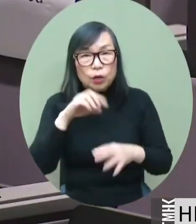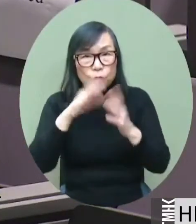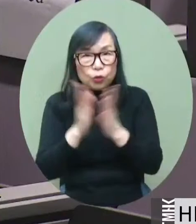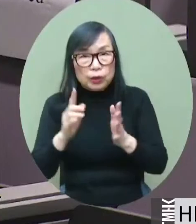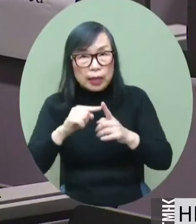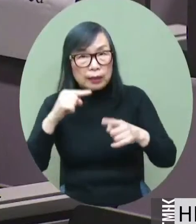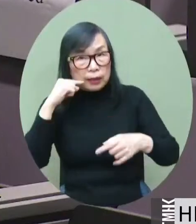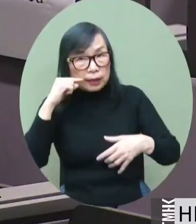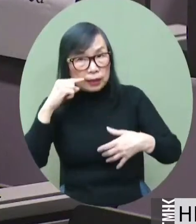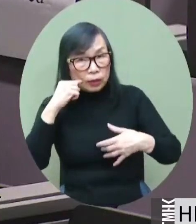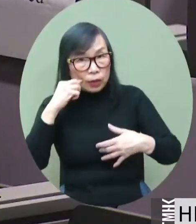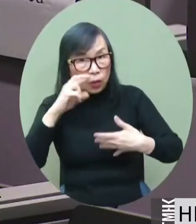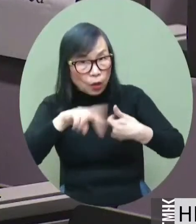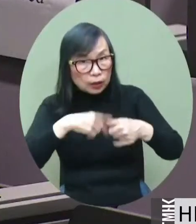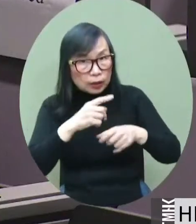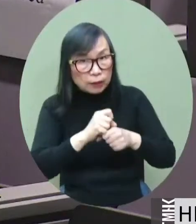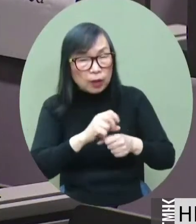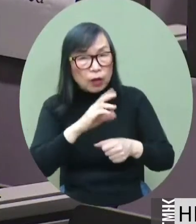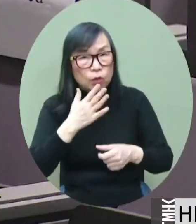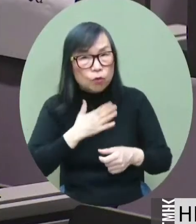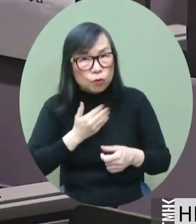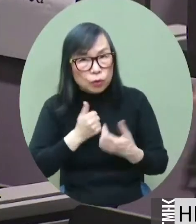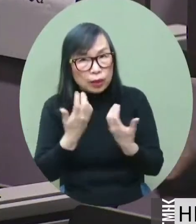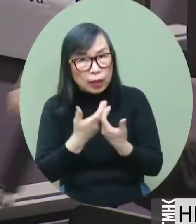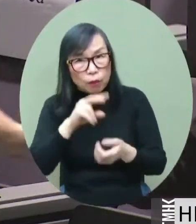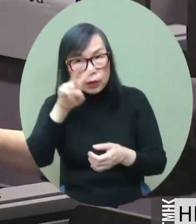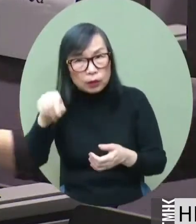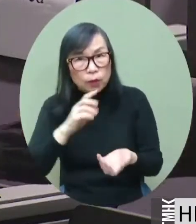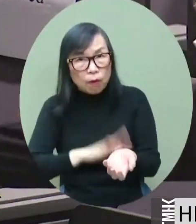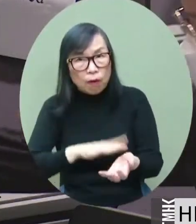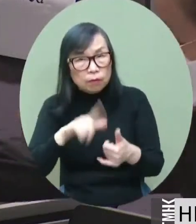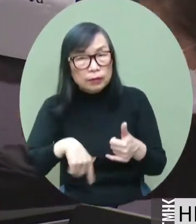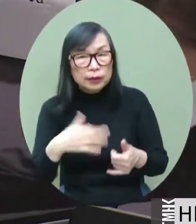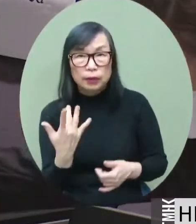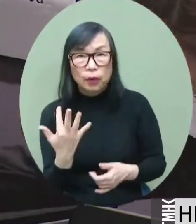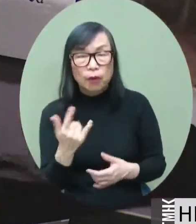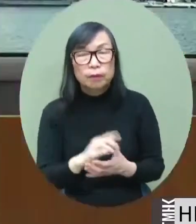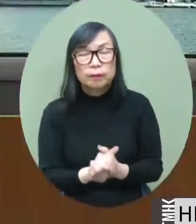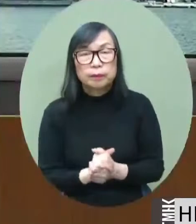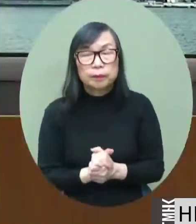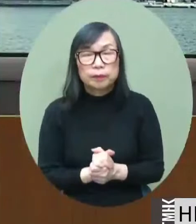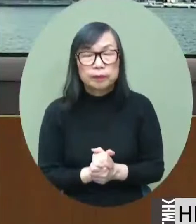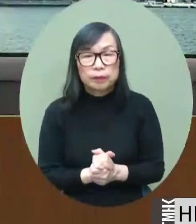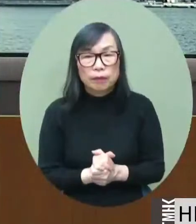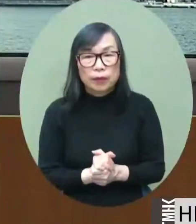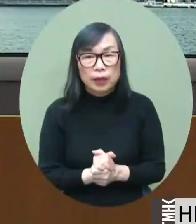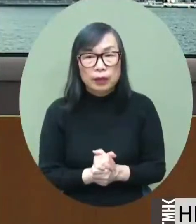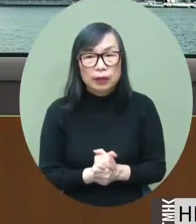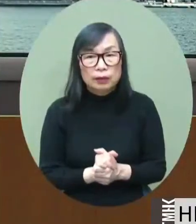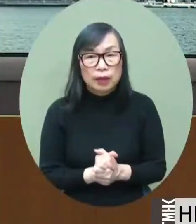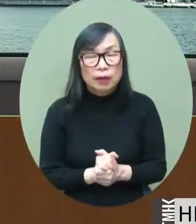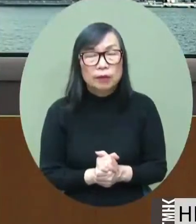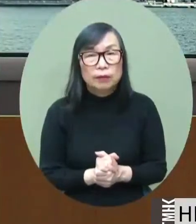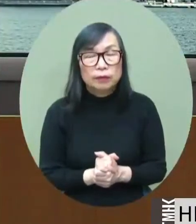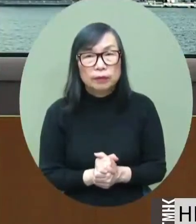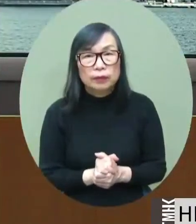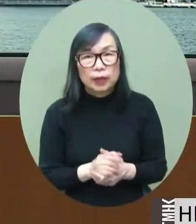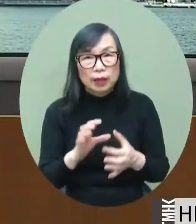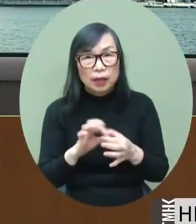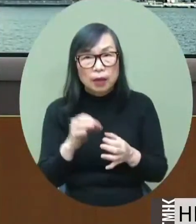And regarding universal RAT, can you expect the number of cases to be